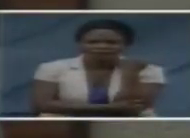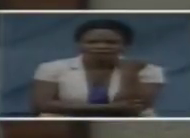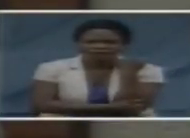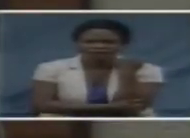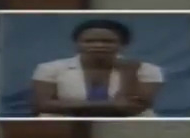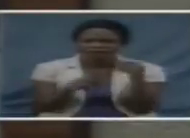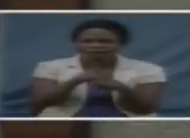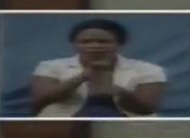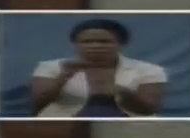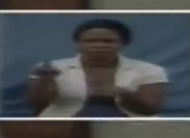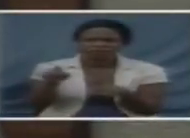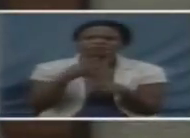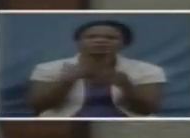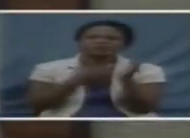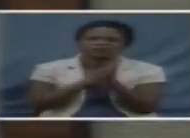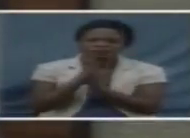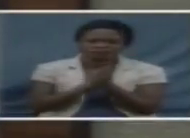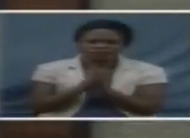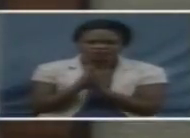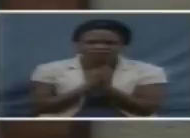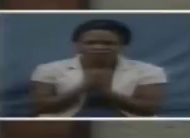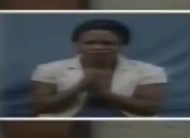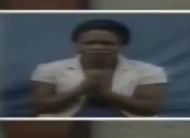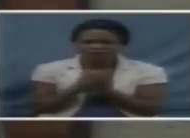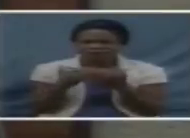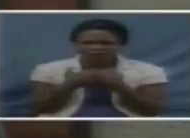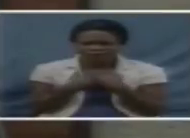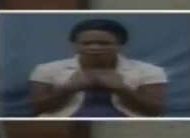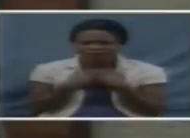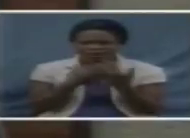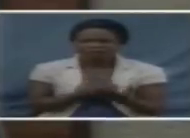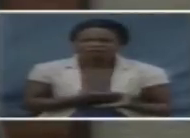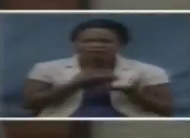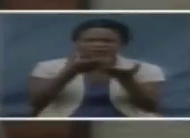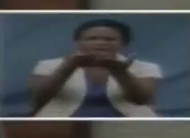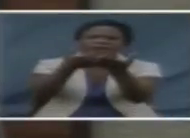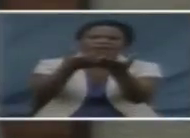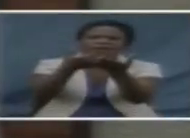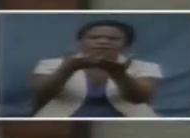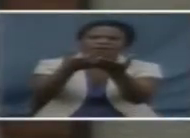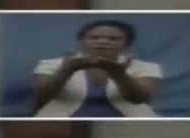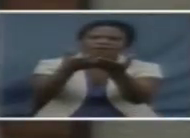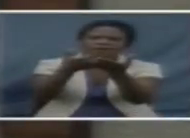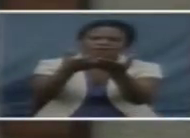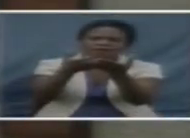and of those whose interests you have committed to our